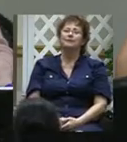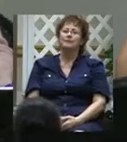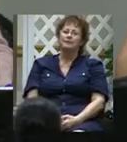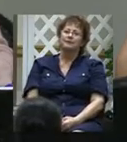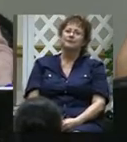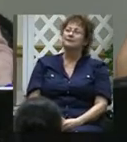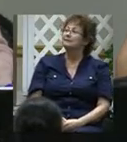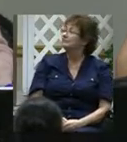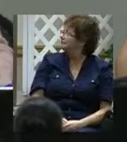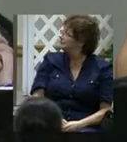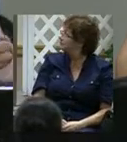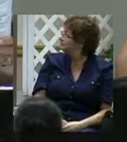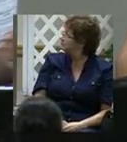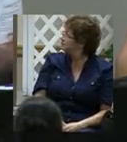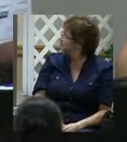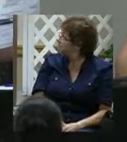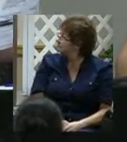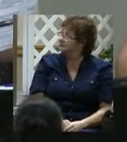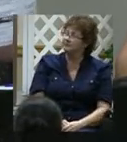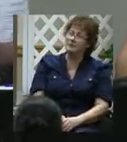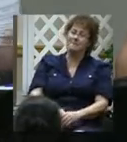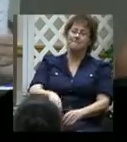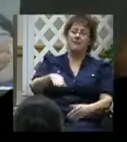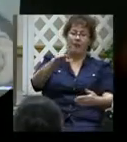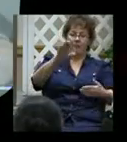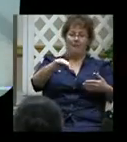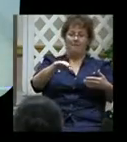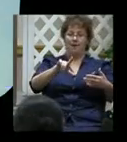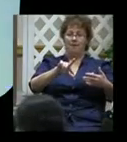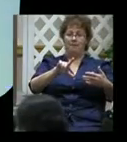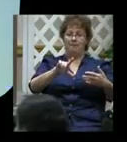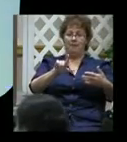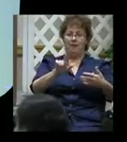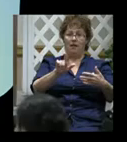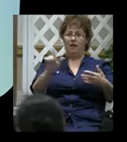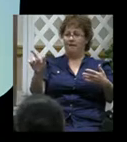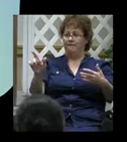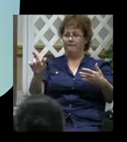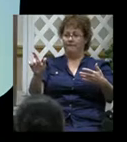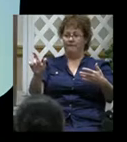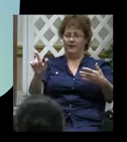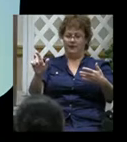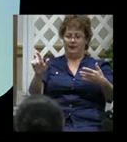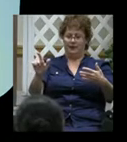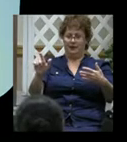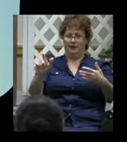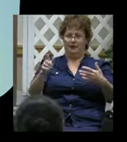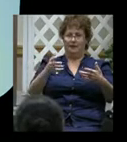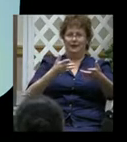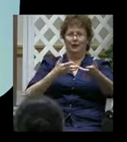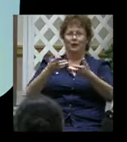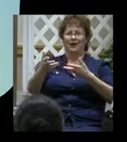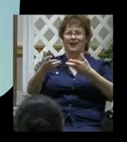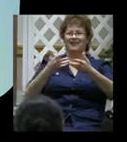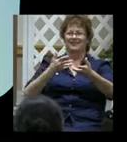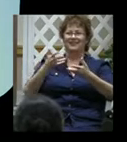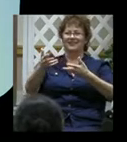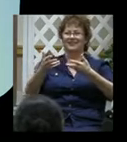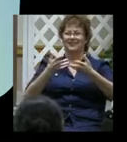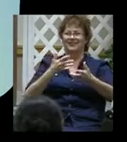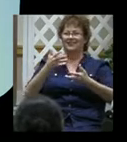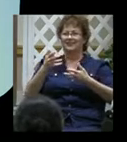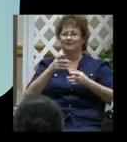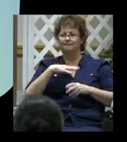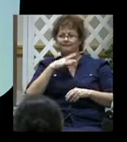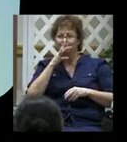At the bottom left, you'll see it's interactive, so that suite is interactive and it